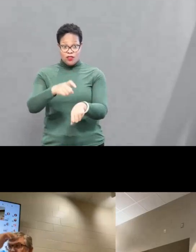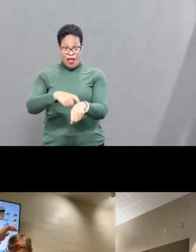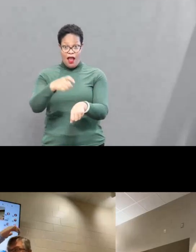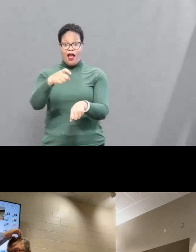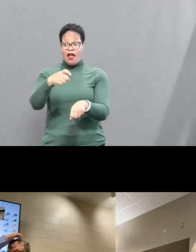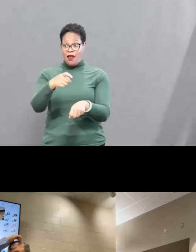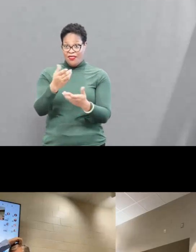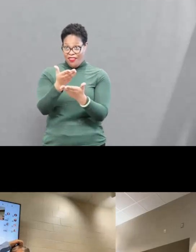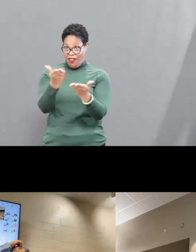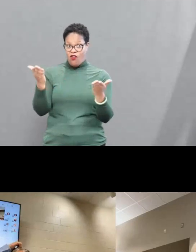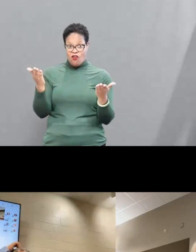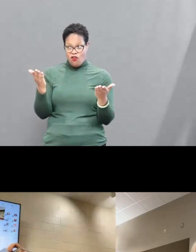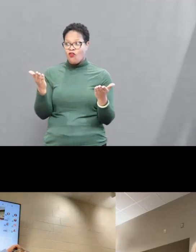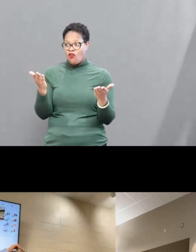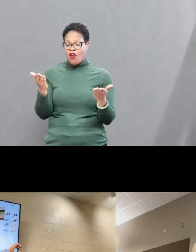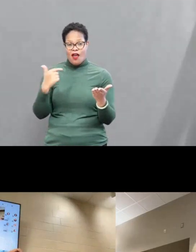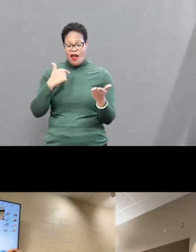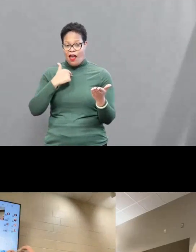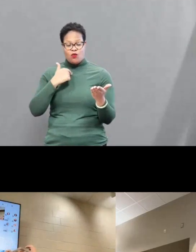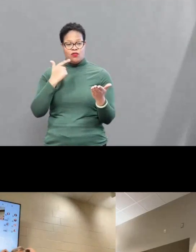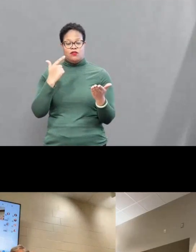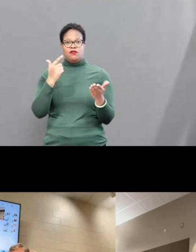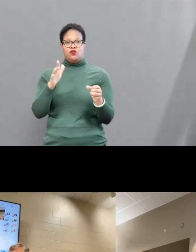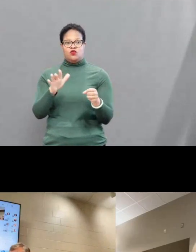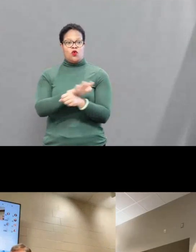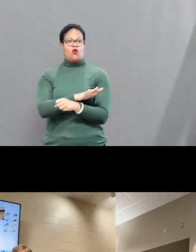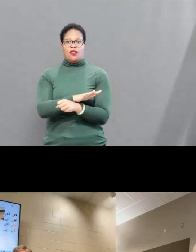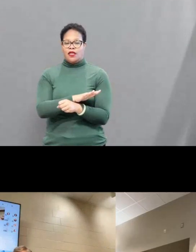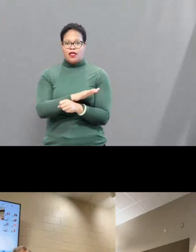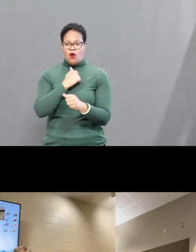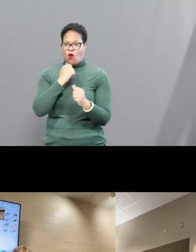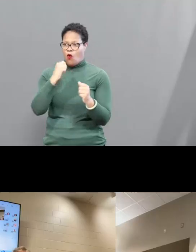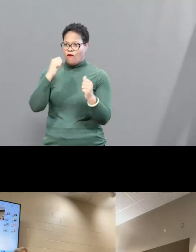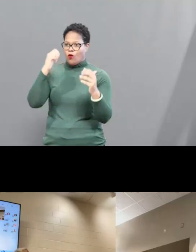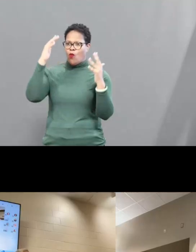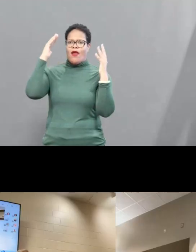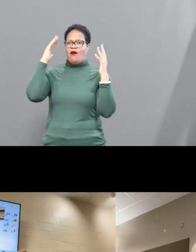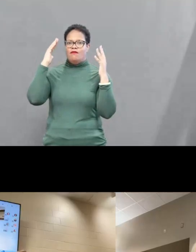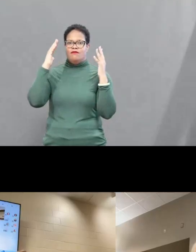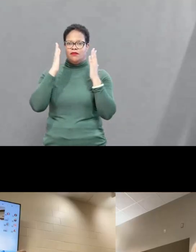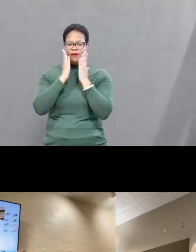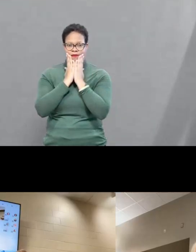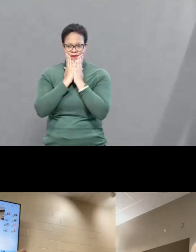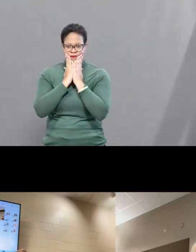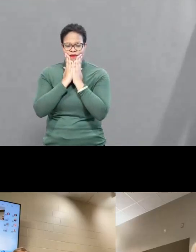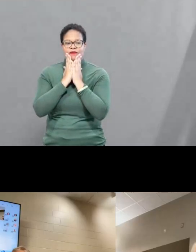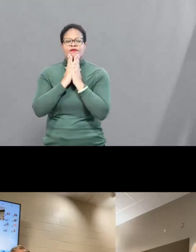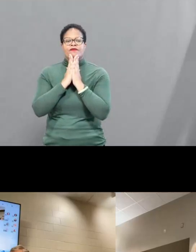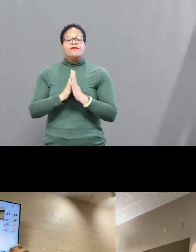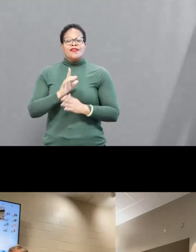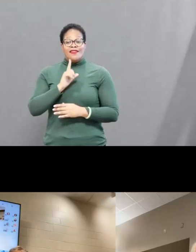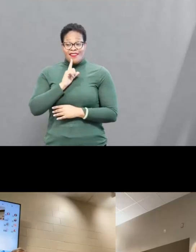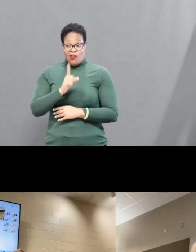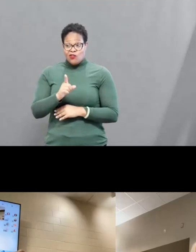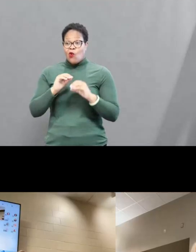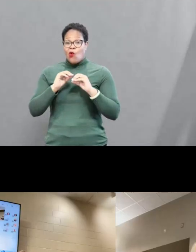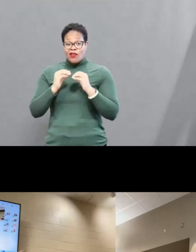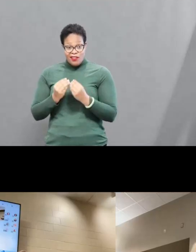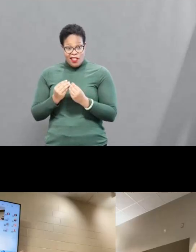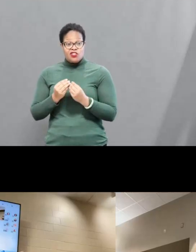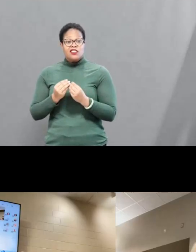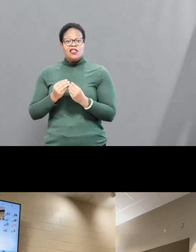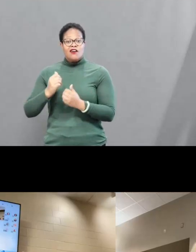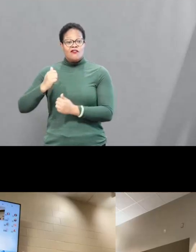time. I was totally overwhelmed. there is a organization